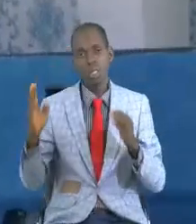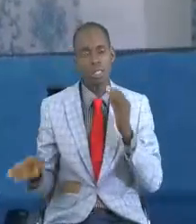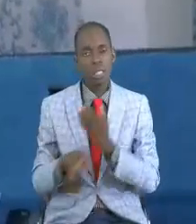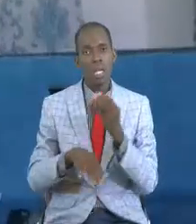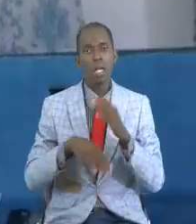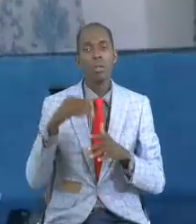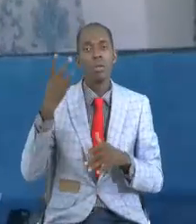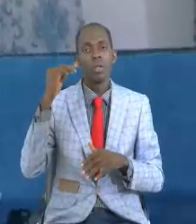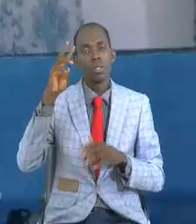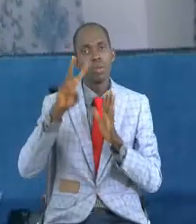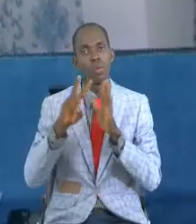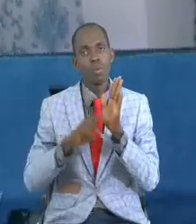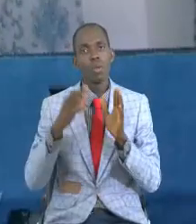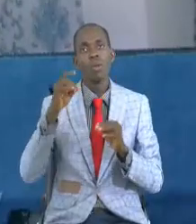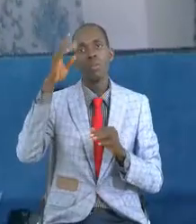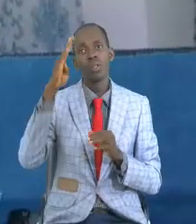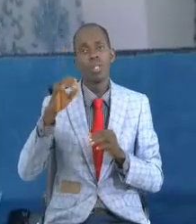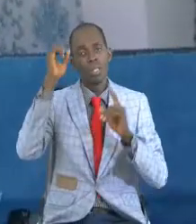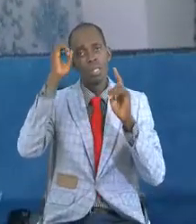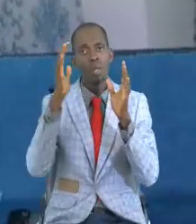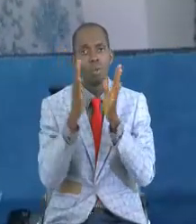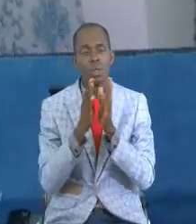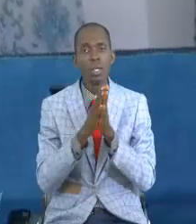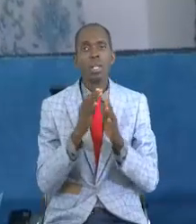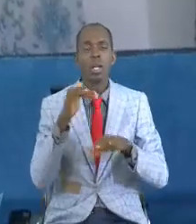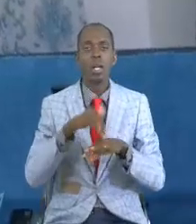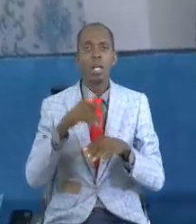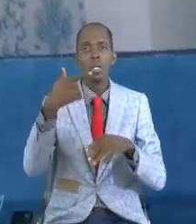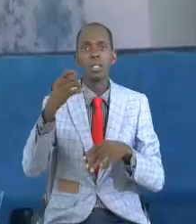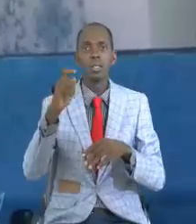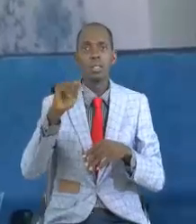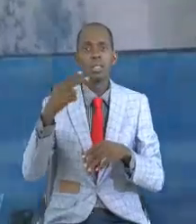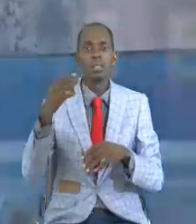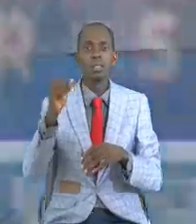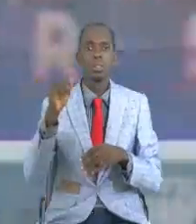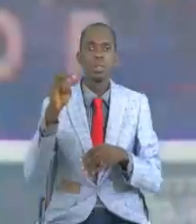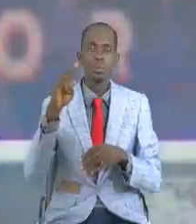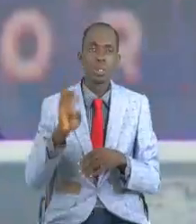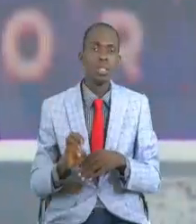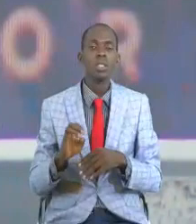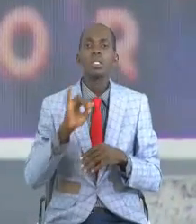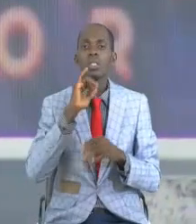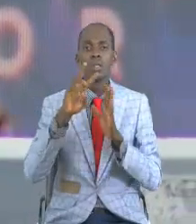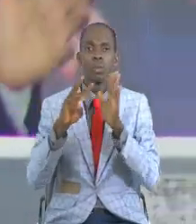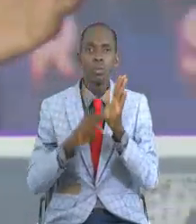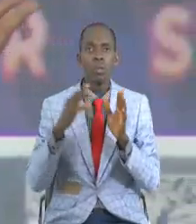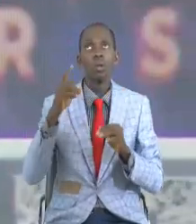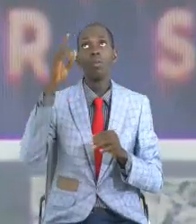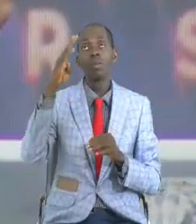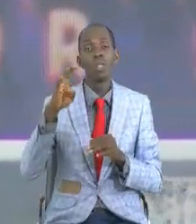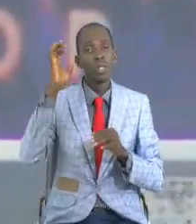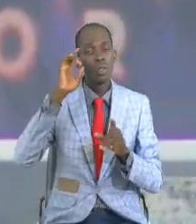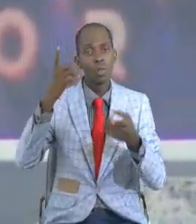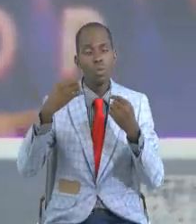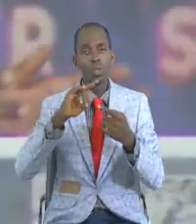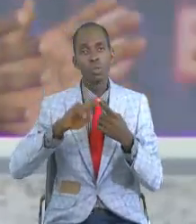god its prayer at gethsemane the will of god is going to the cross to die for you for me for the